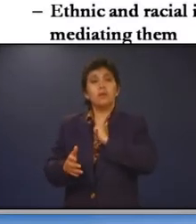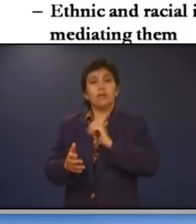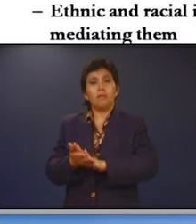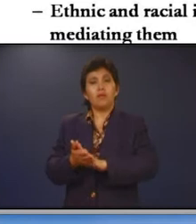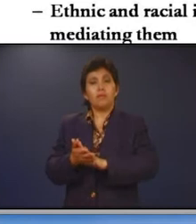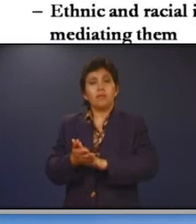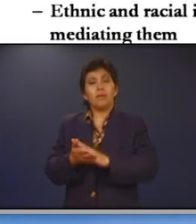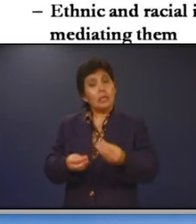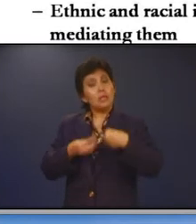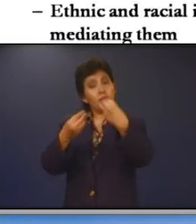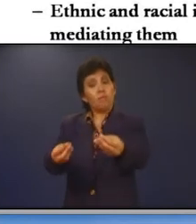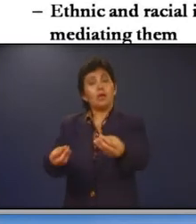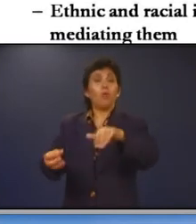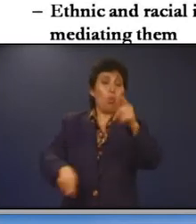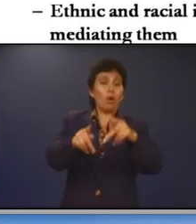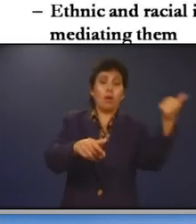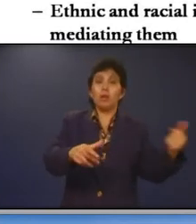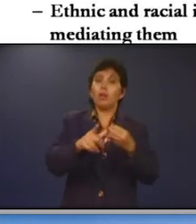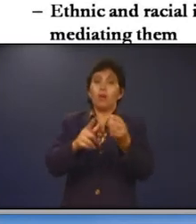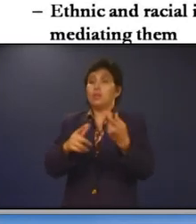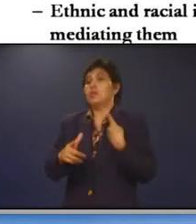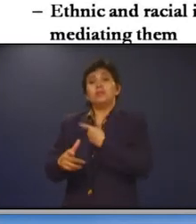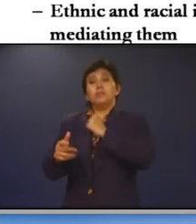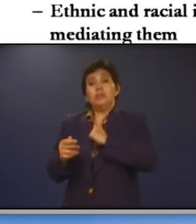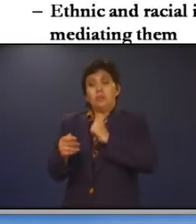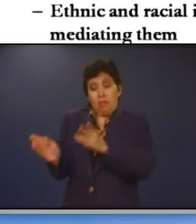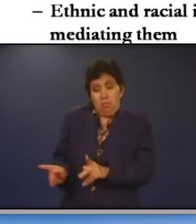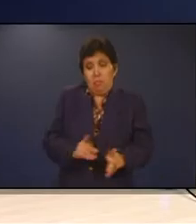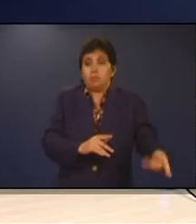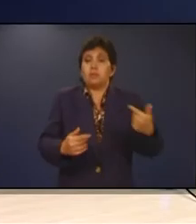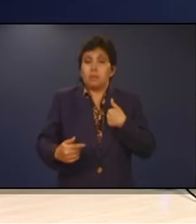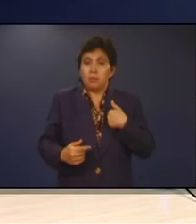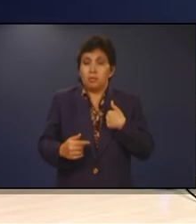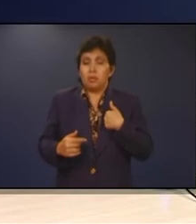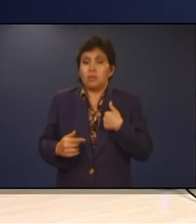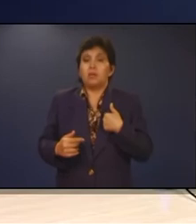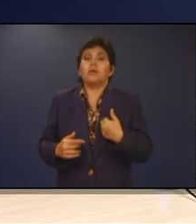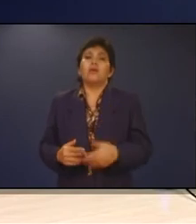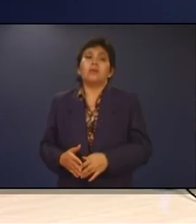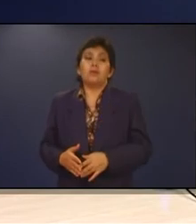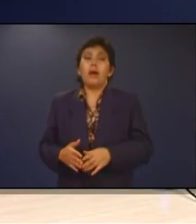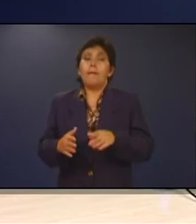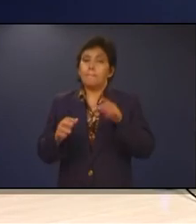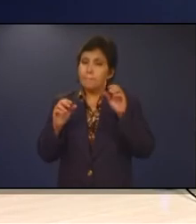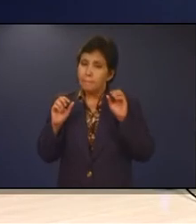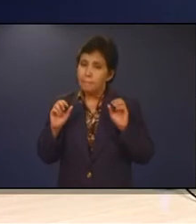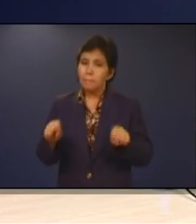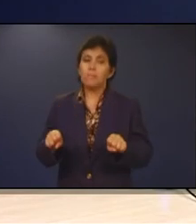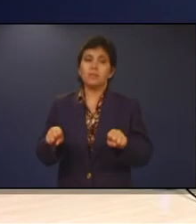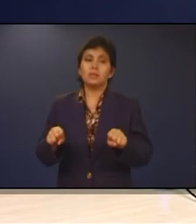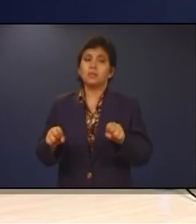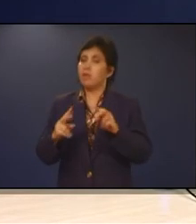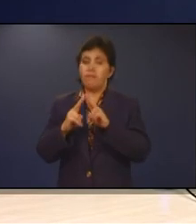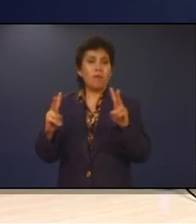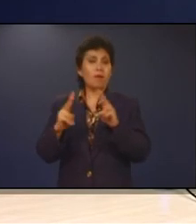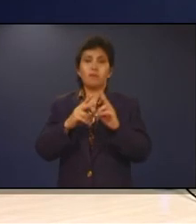given by others or is it set by oneself? Okay. Now, two possibilities hereby, both are possible.